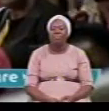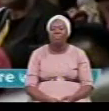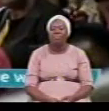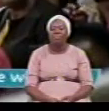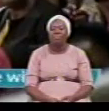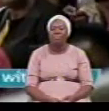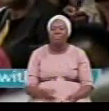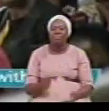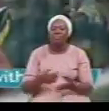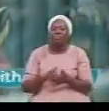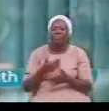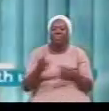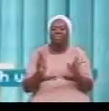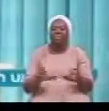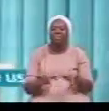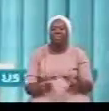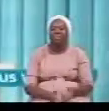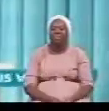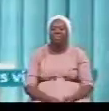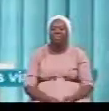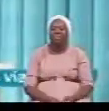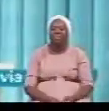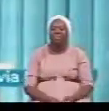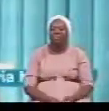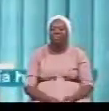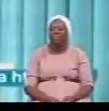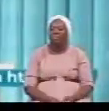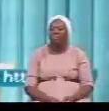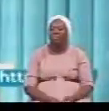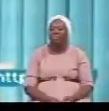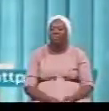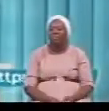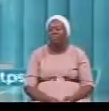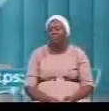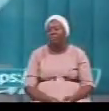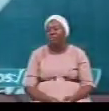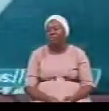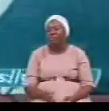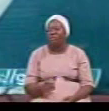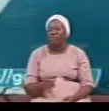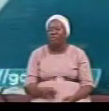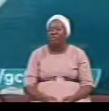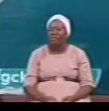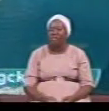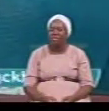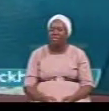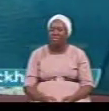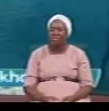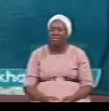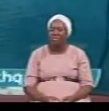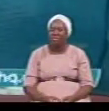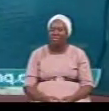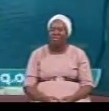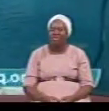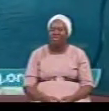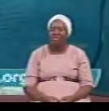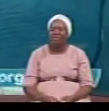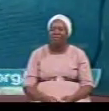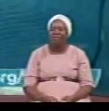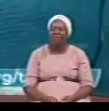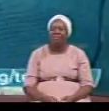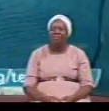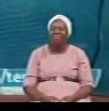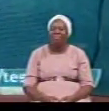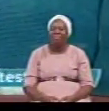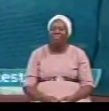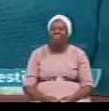The next testifier. Okay, so the previous word, I think I can't really appreciate before, the theology. Before, immediately